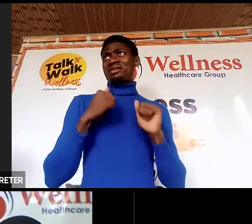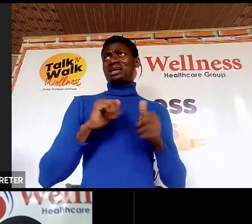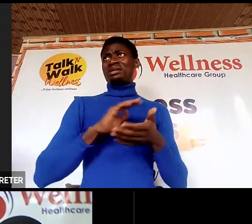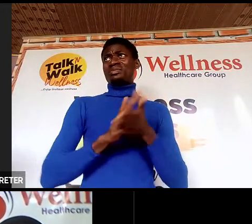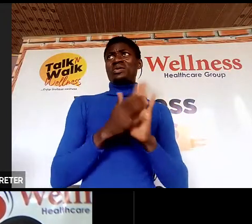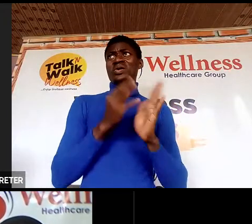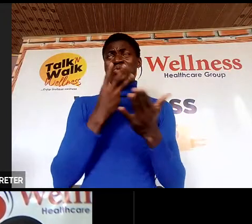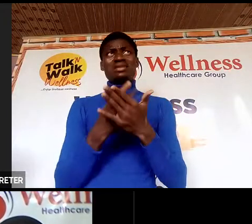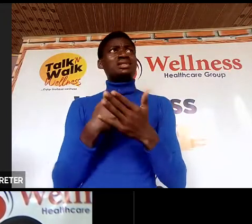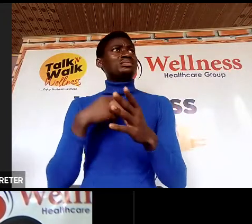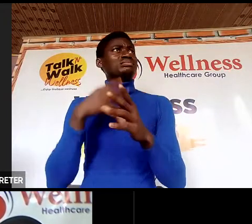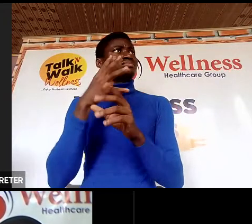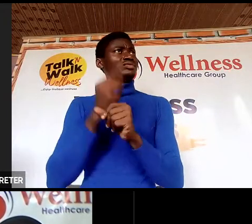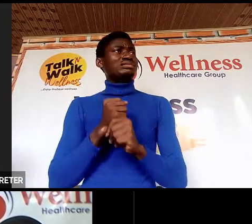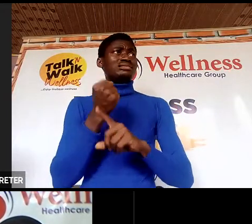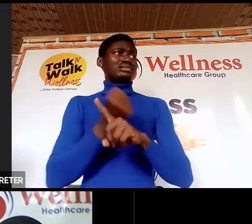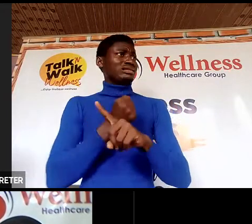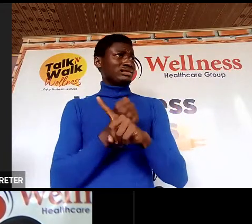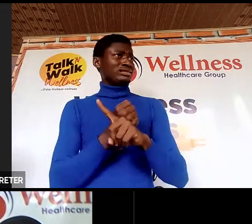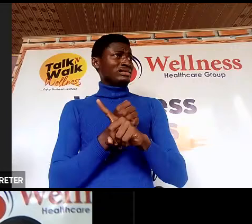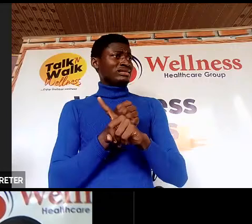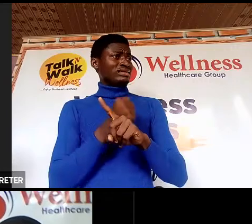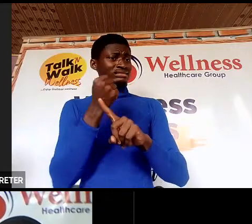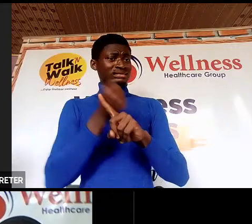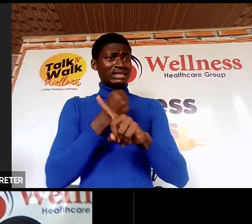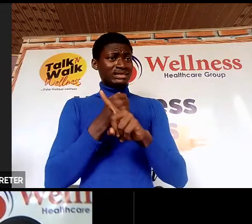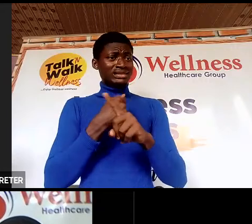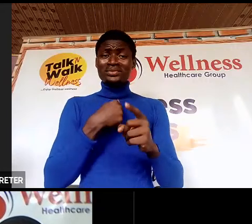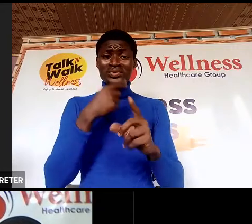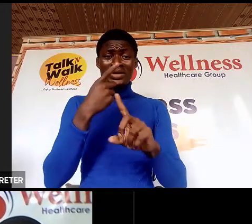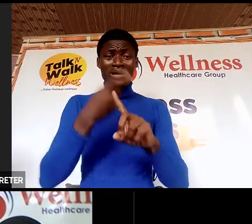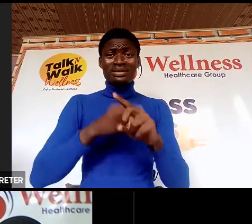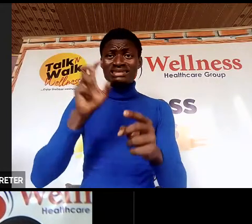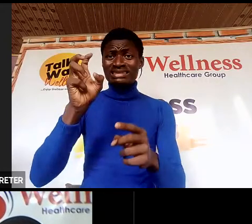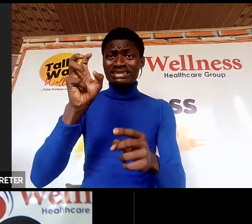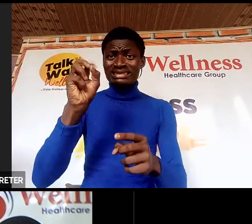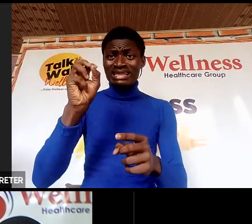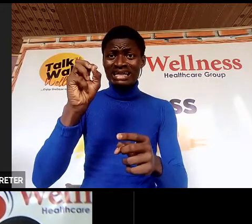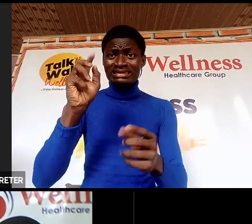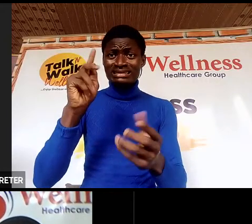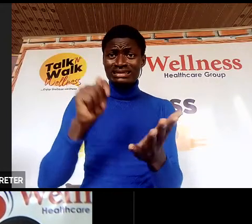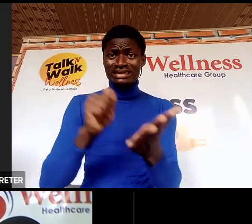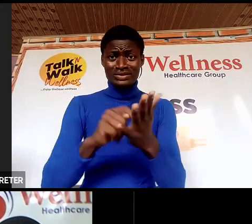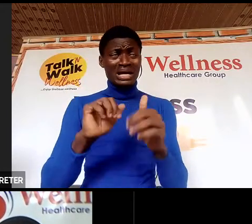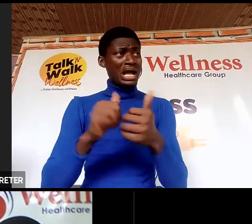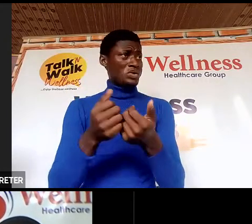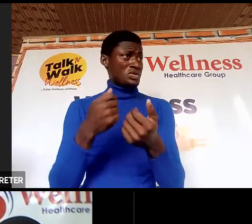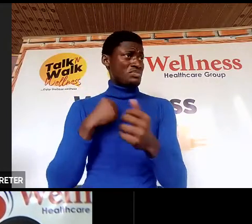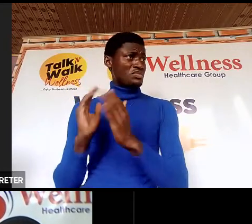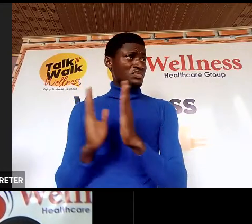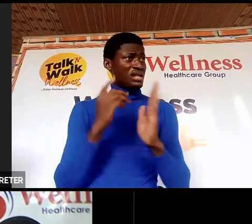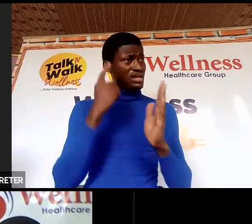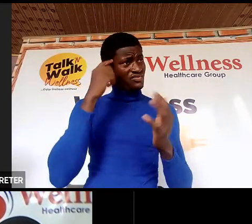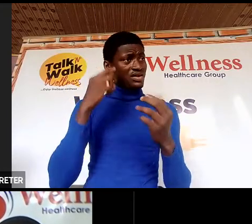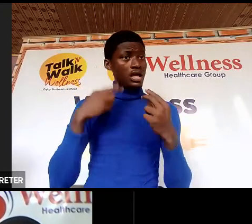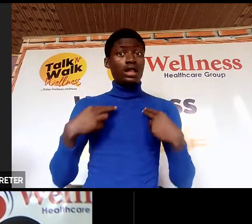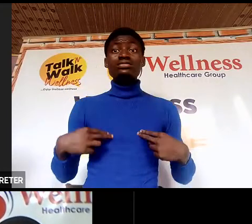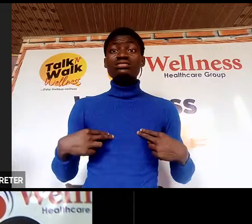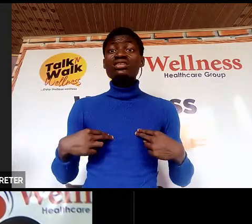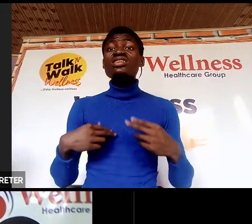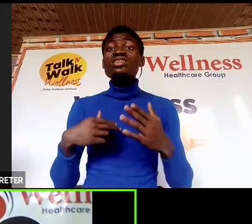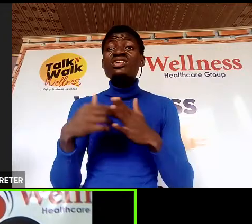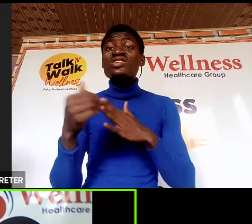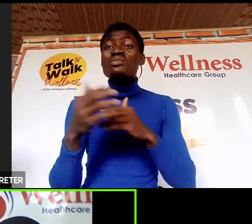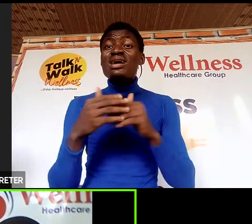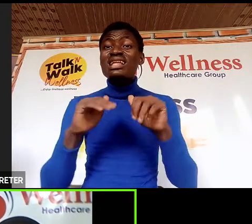okay? The truth is that no matter how much you earn, if you don't see yourself on the driver's seat, it will never be enough. You always